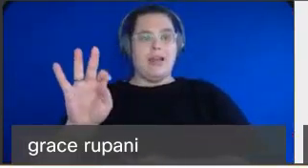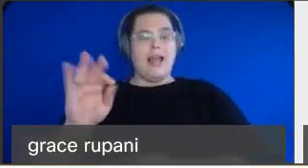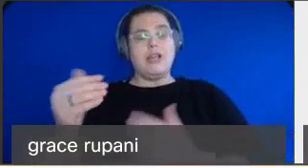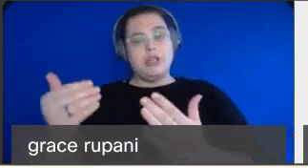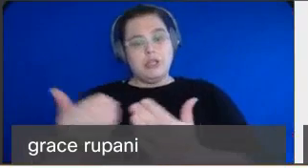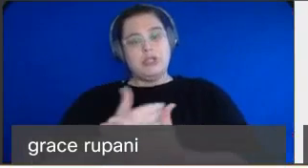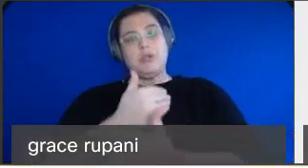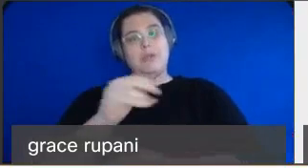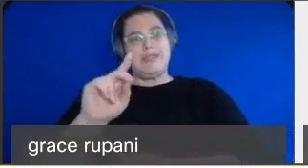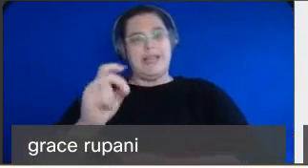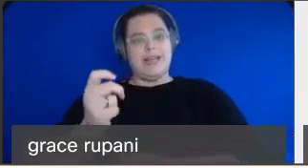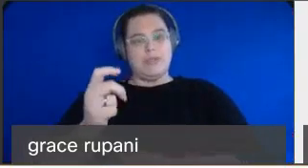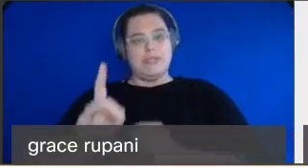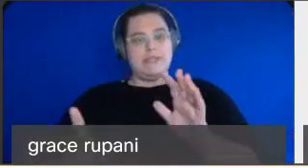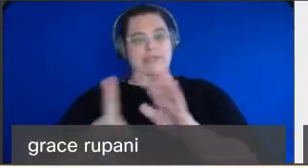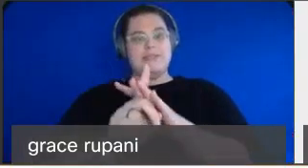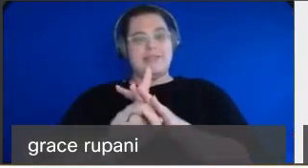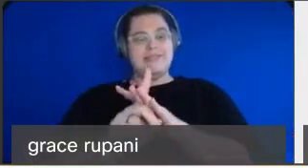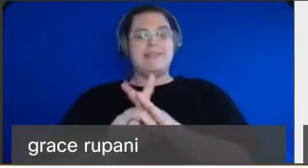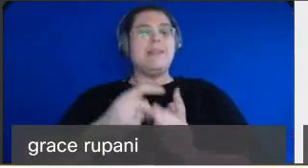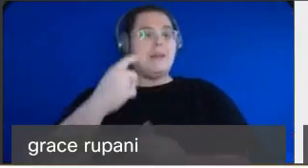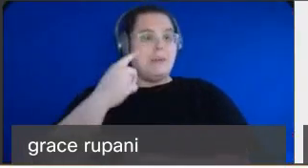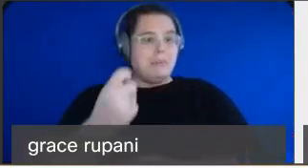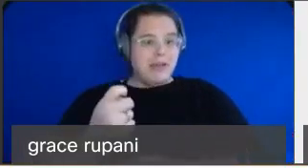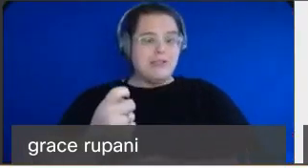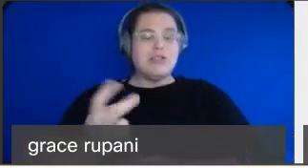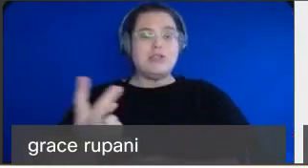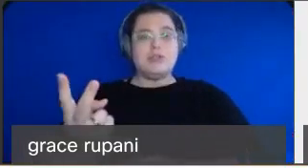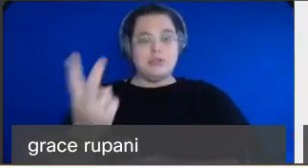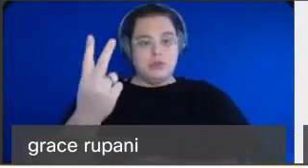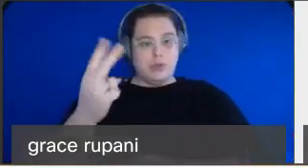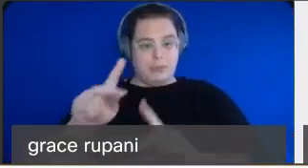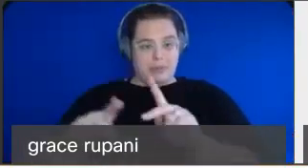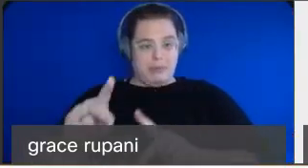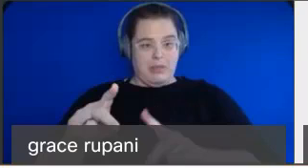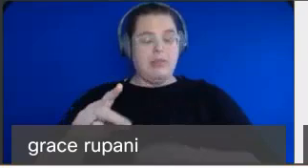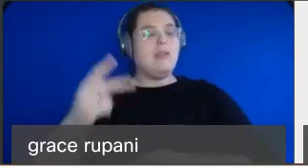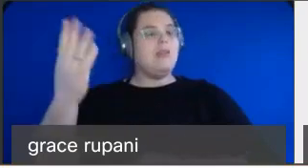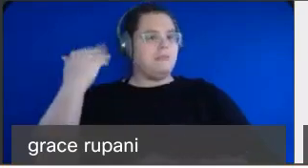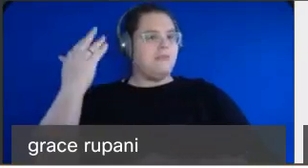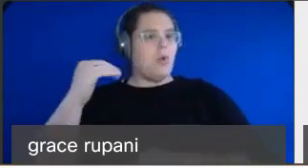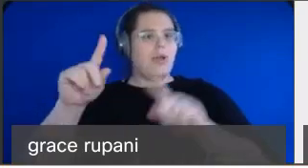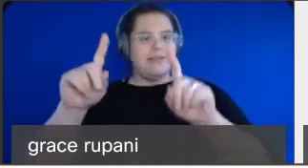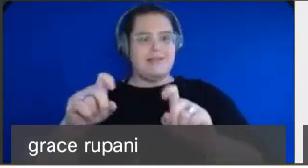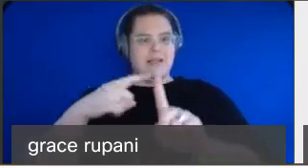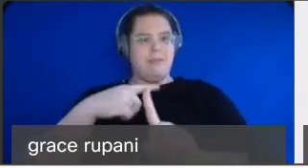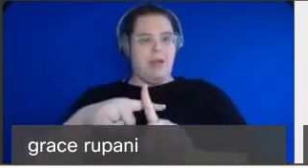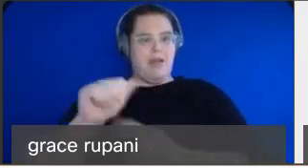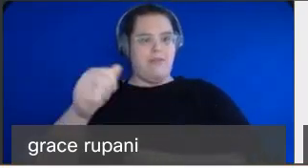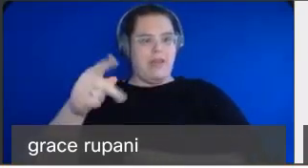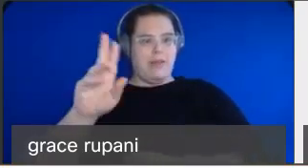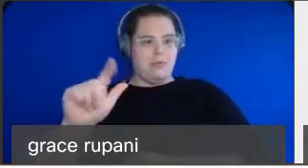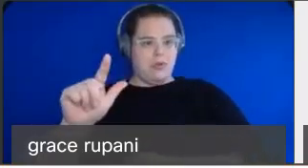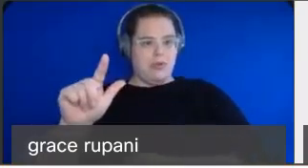now have had 2 people who, both of whom had tested positive in April. One of them then,